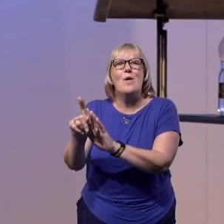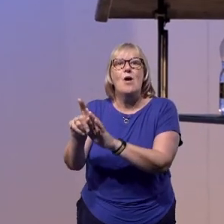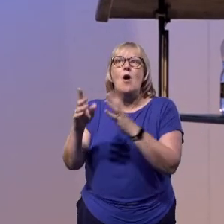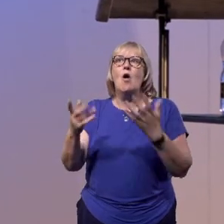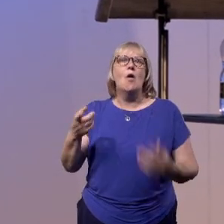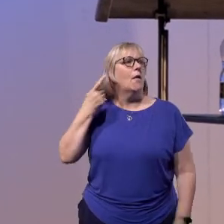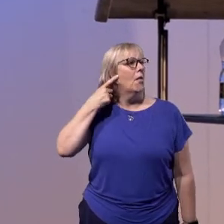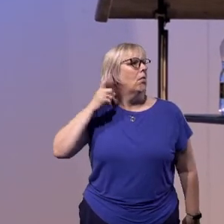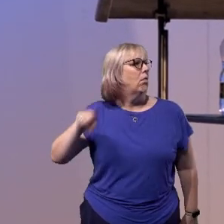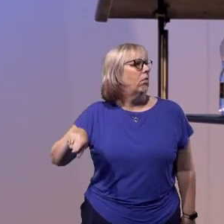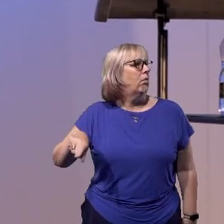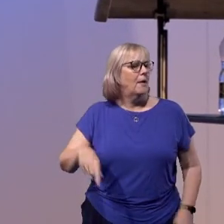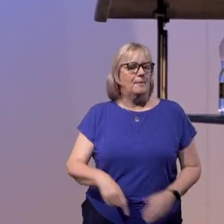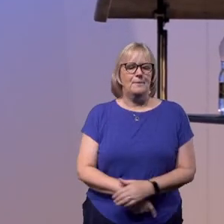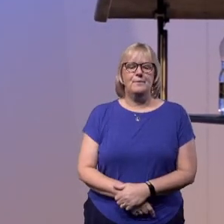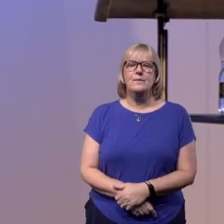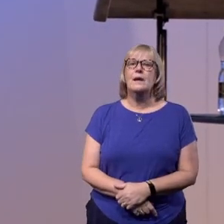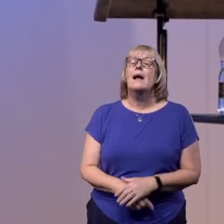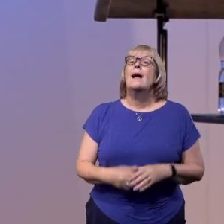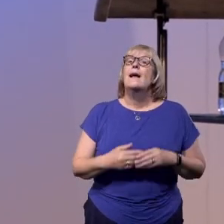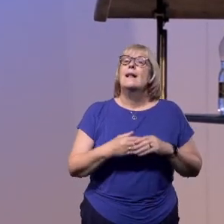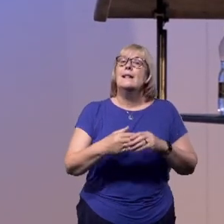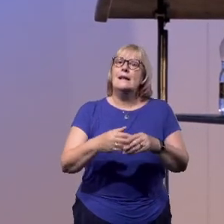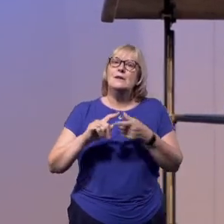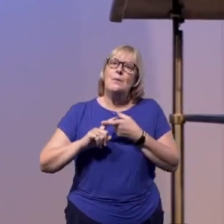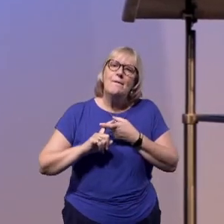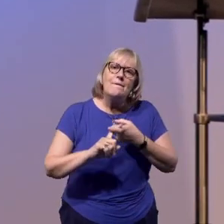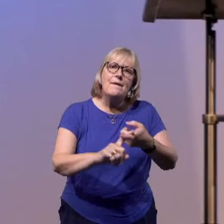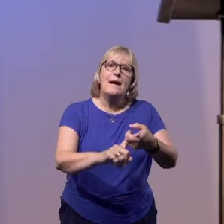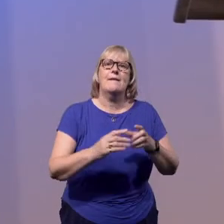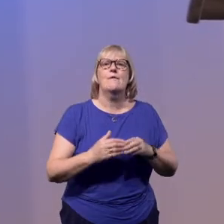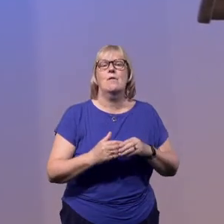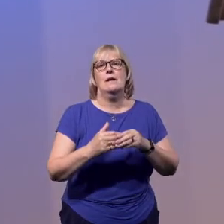disobey. Here's faithful leadership. You see, what does it